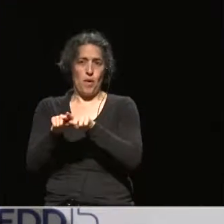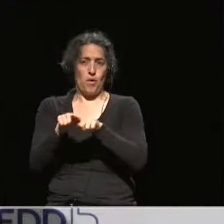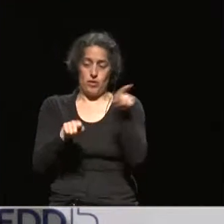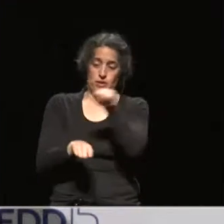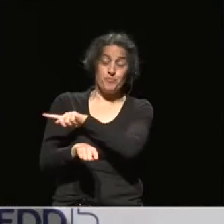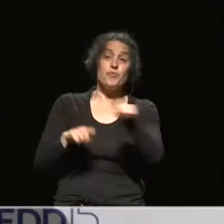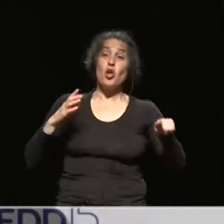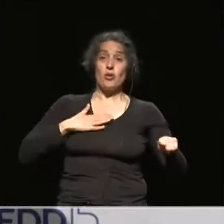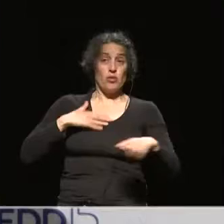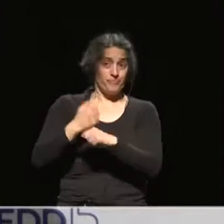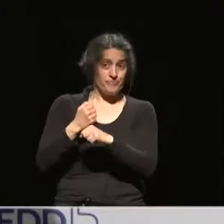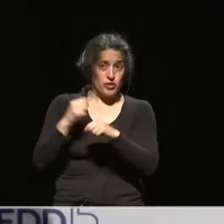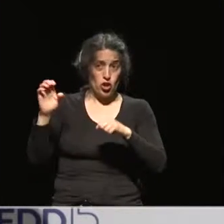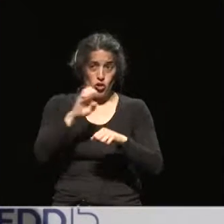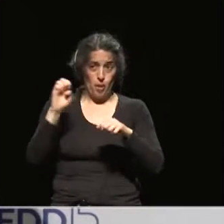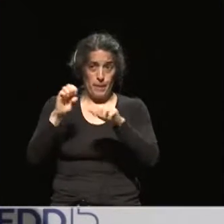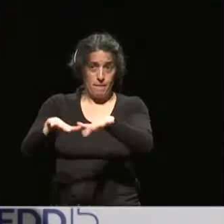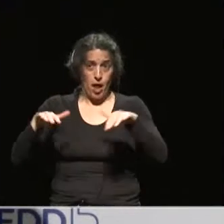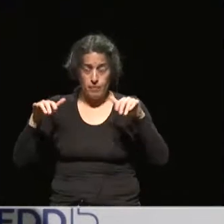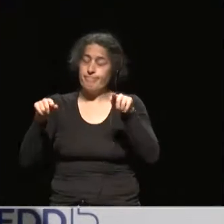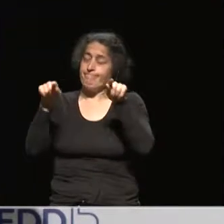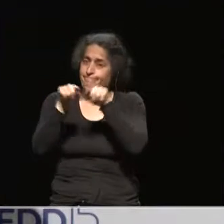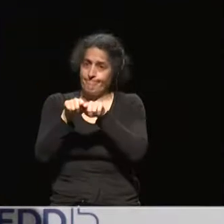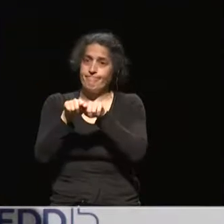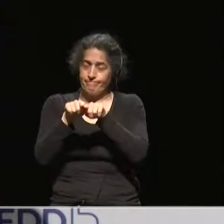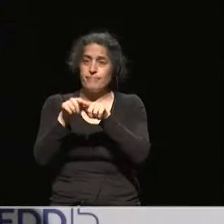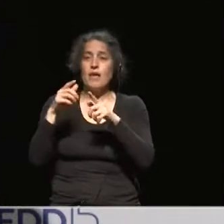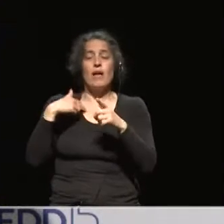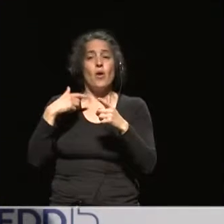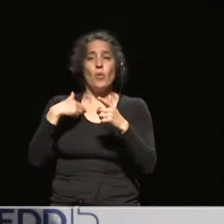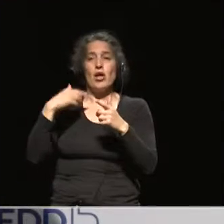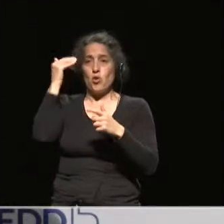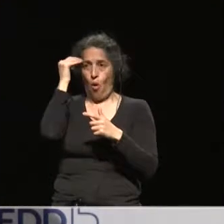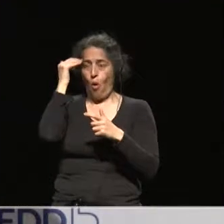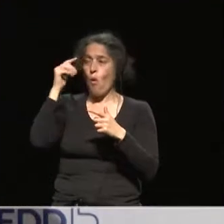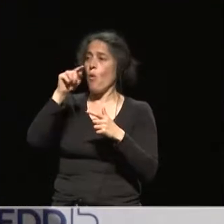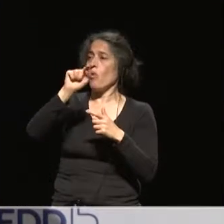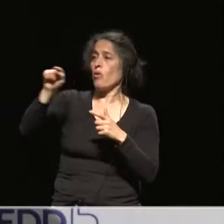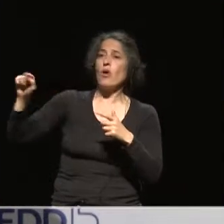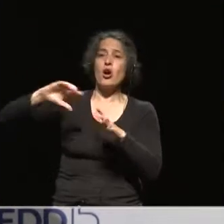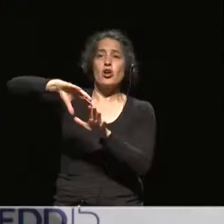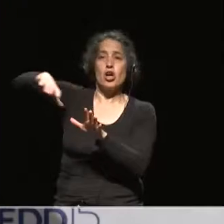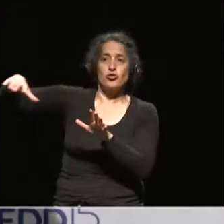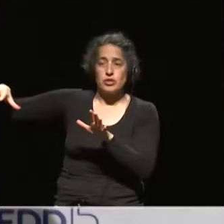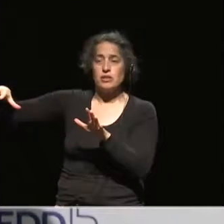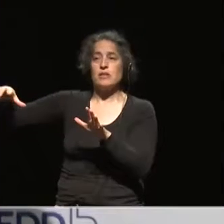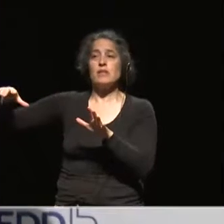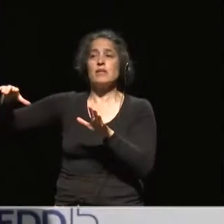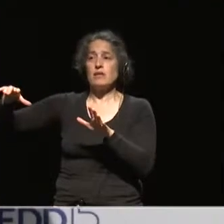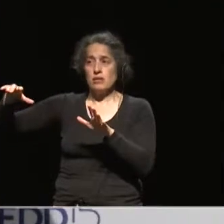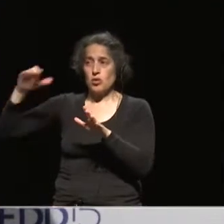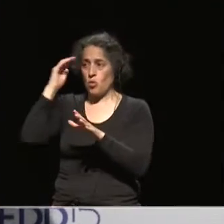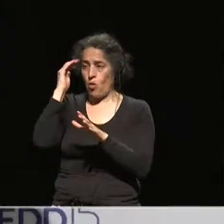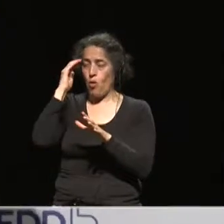don't have much to teach to other countries in terms of tax evasion and tax avoidance. We know that. And also in terms of corruption, I was, of